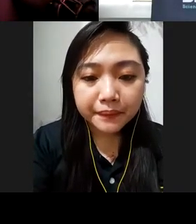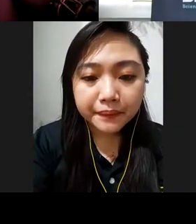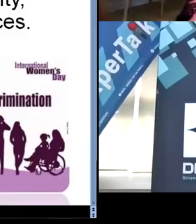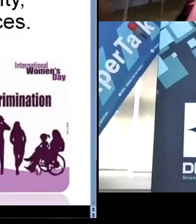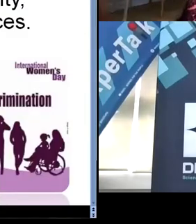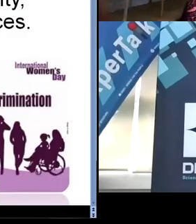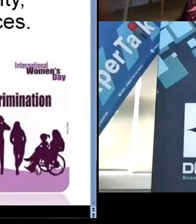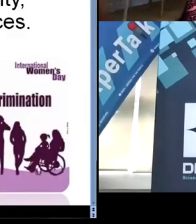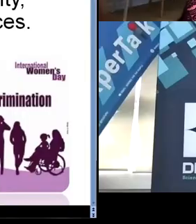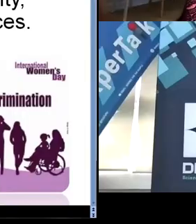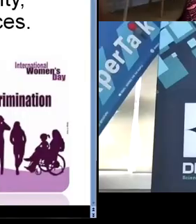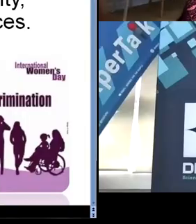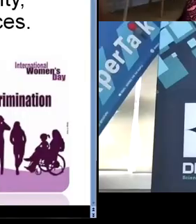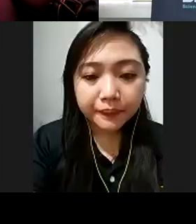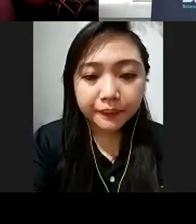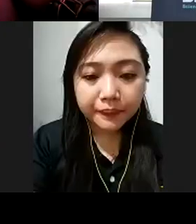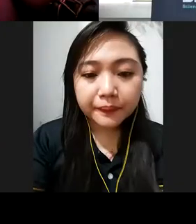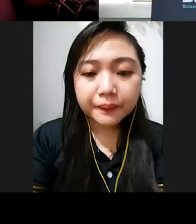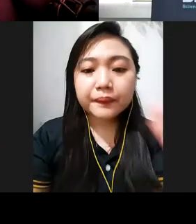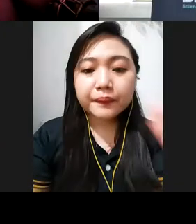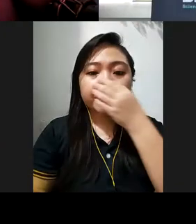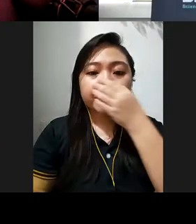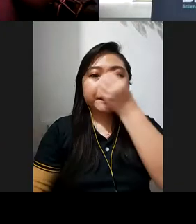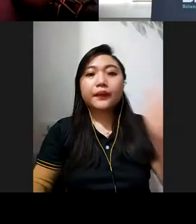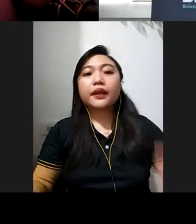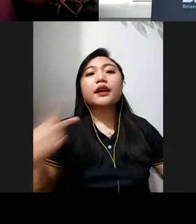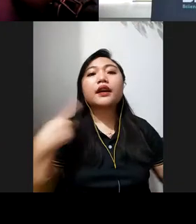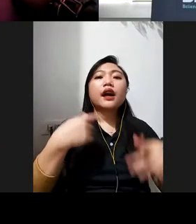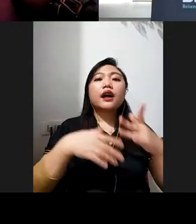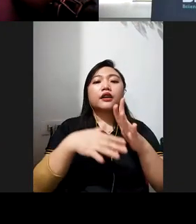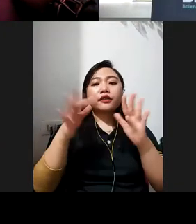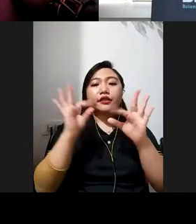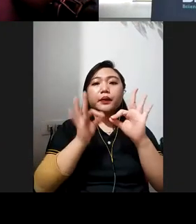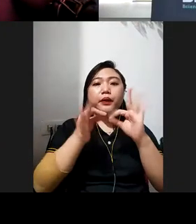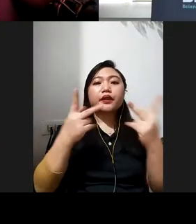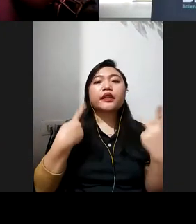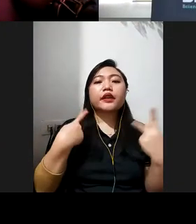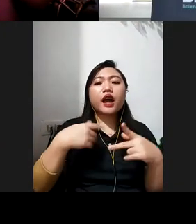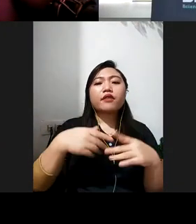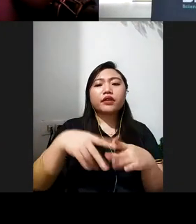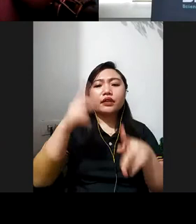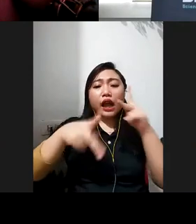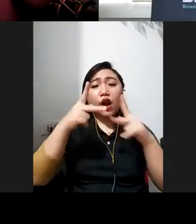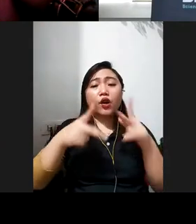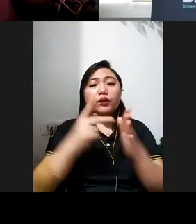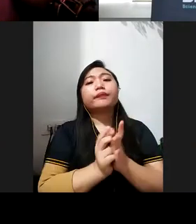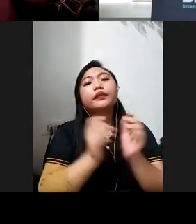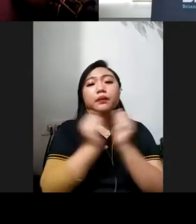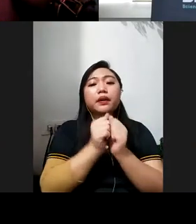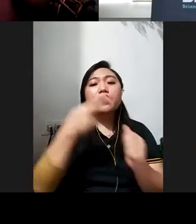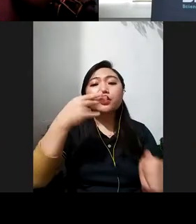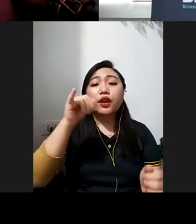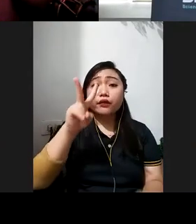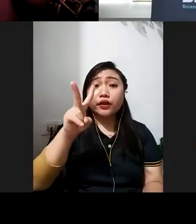may PWD, merong tawag dito, merong persons living with HIV, merong senior citizen,